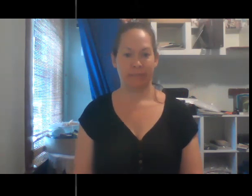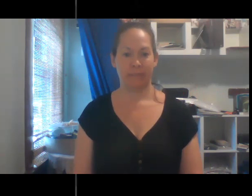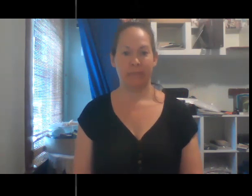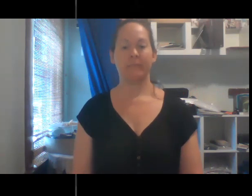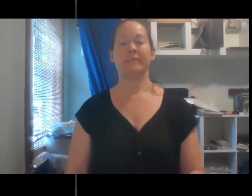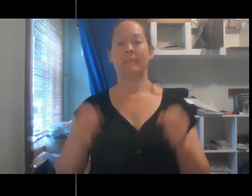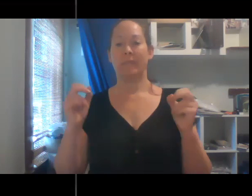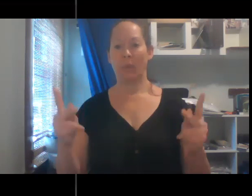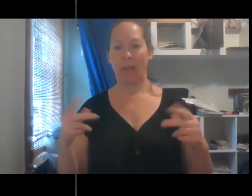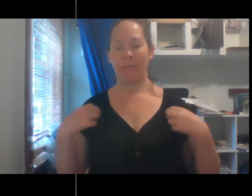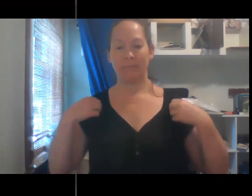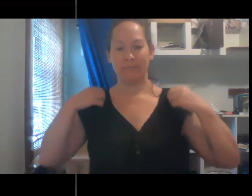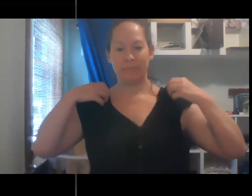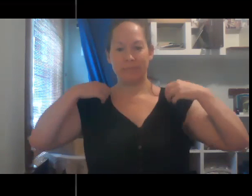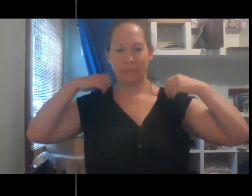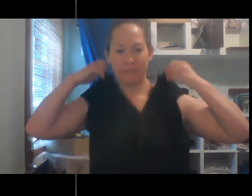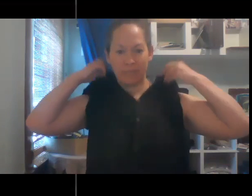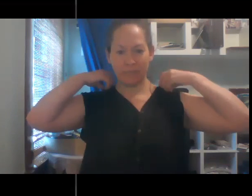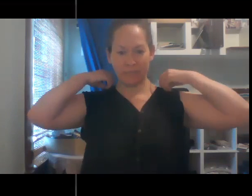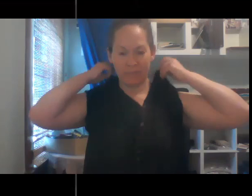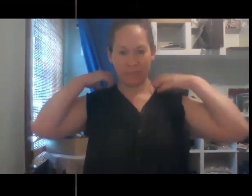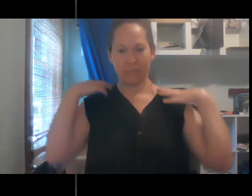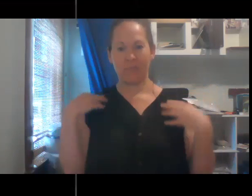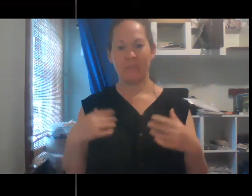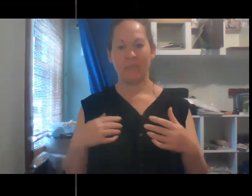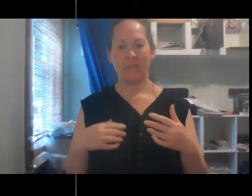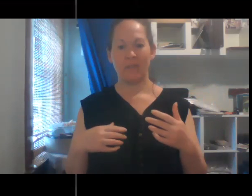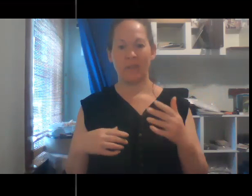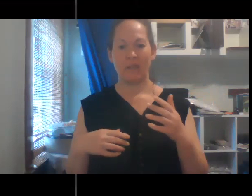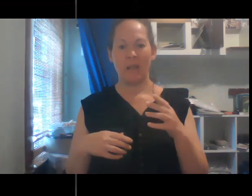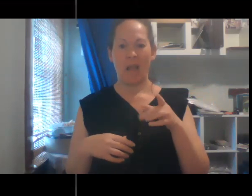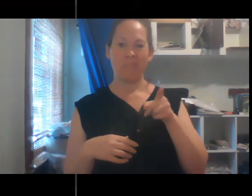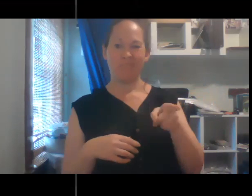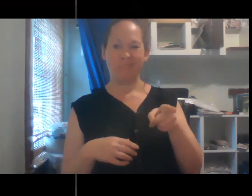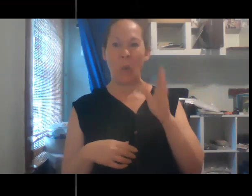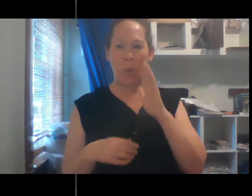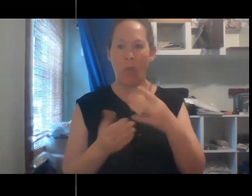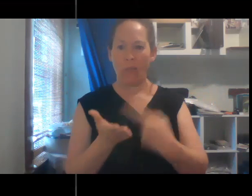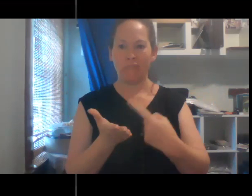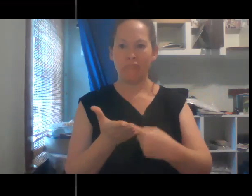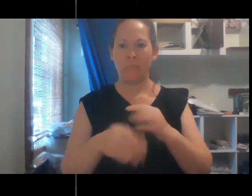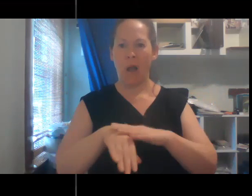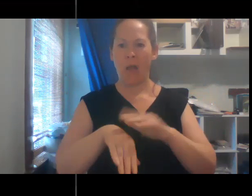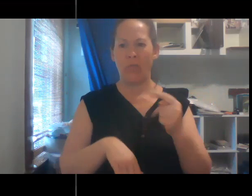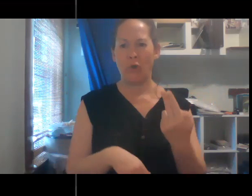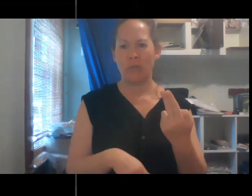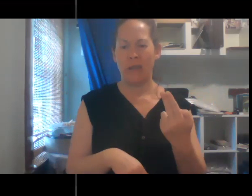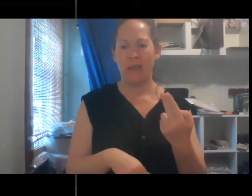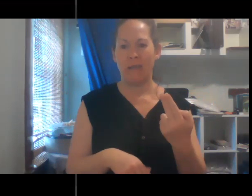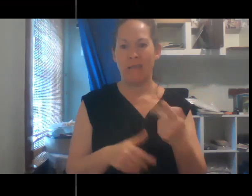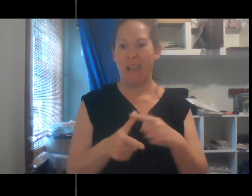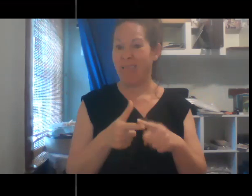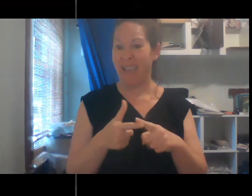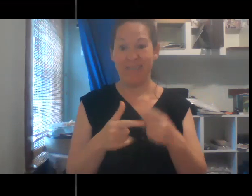All right, I'm actually going to pick up with the logistic curve on Thursday. And that's going to be our last lecture. What will